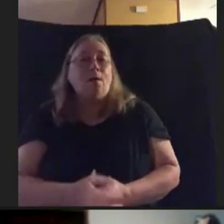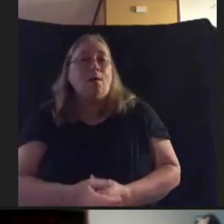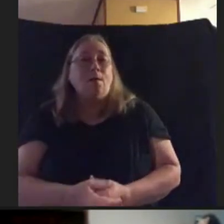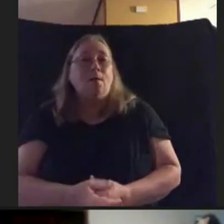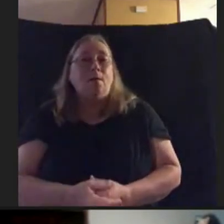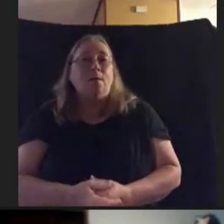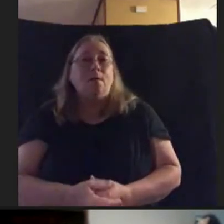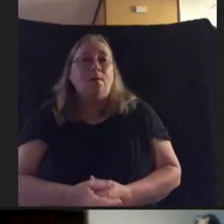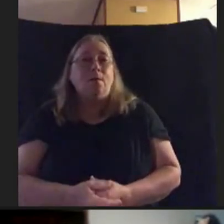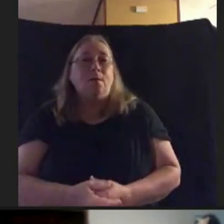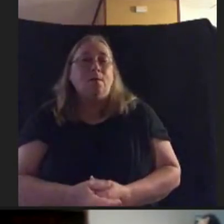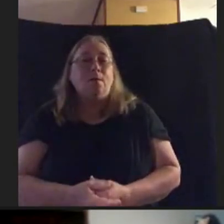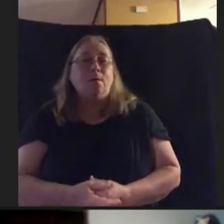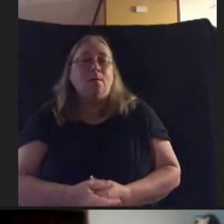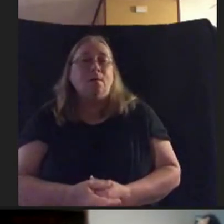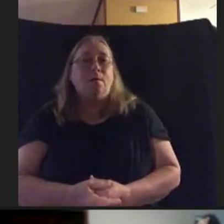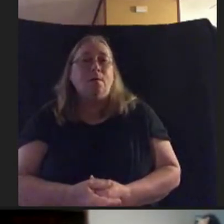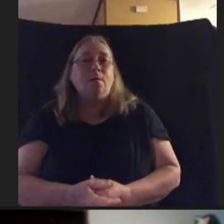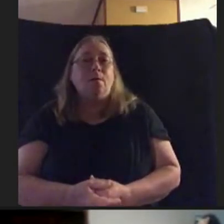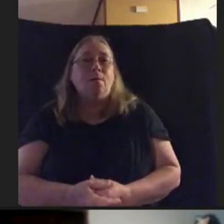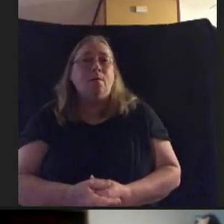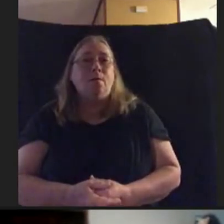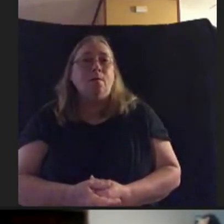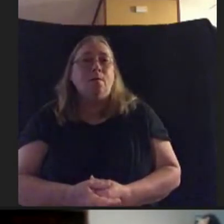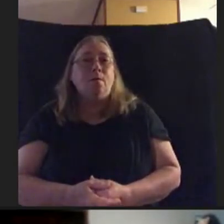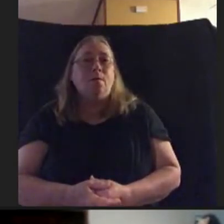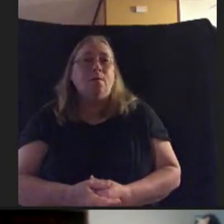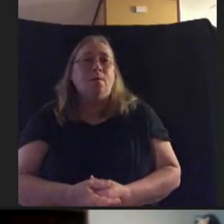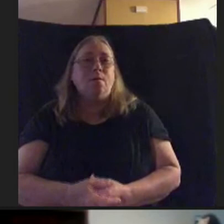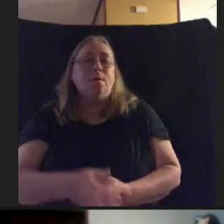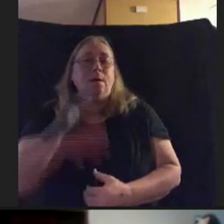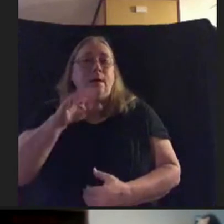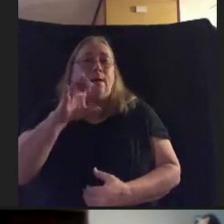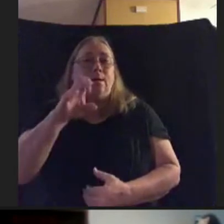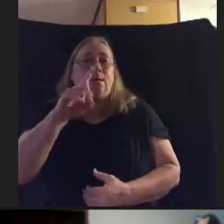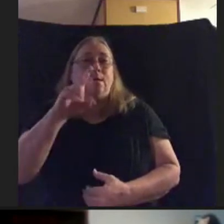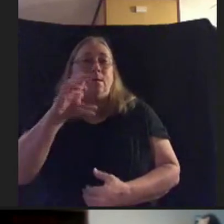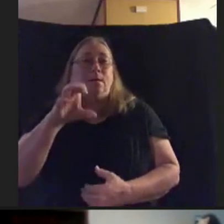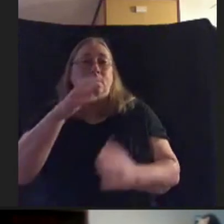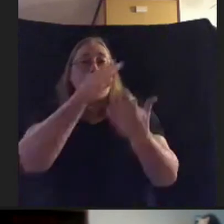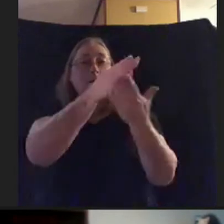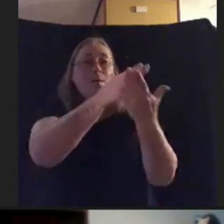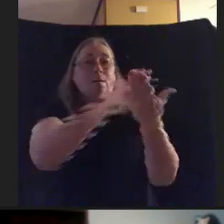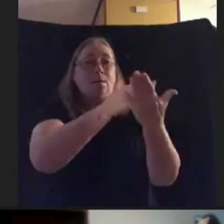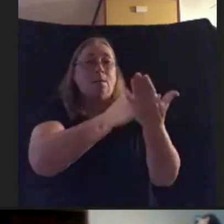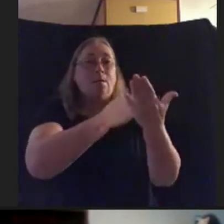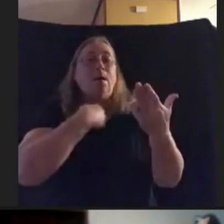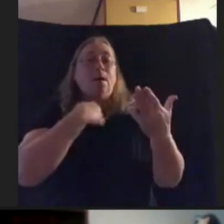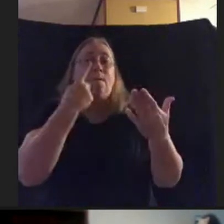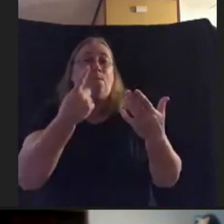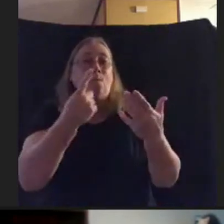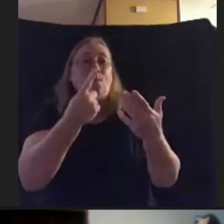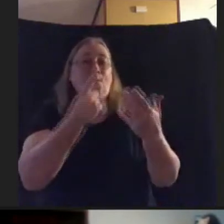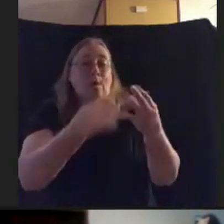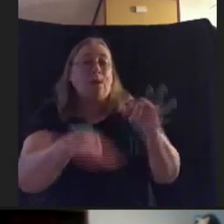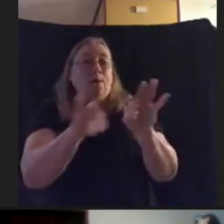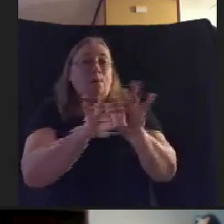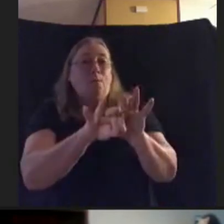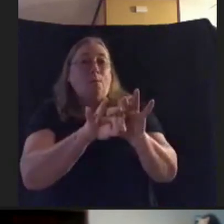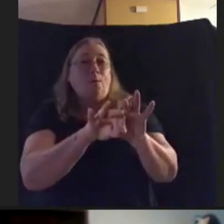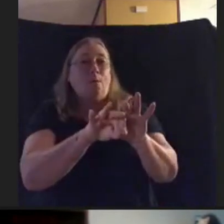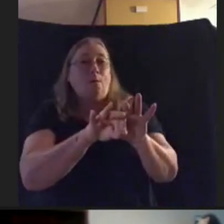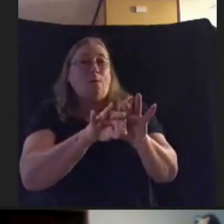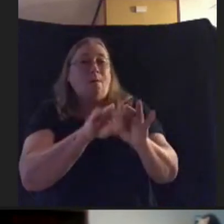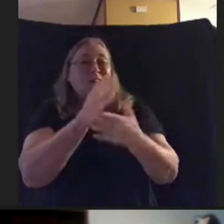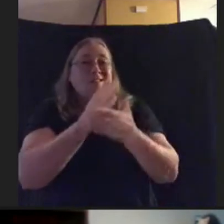now? Within the CDC category, there's the main ones, and then there's this really complicated sort of list of things